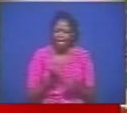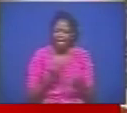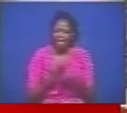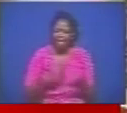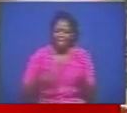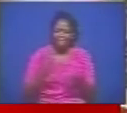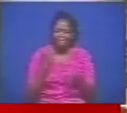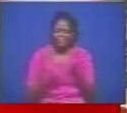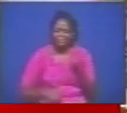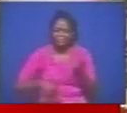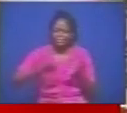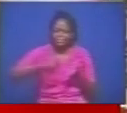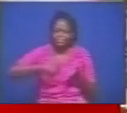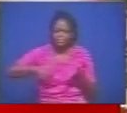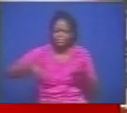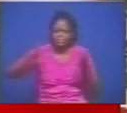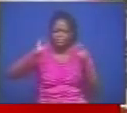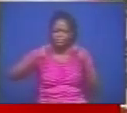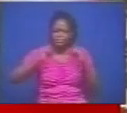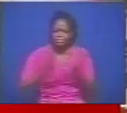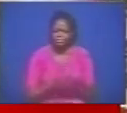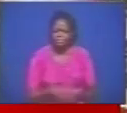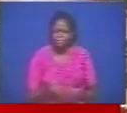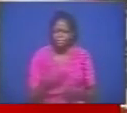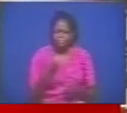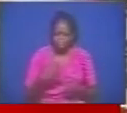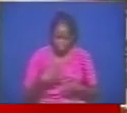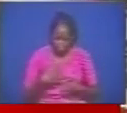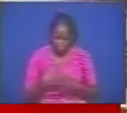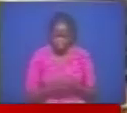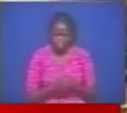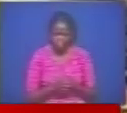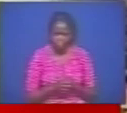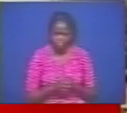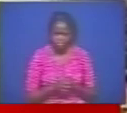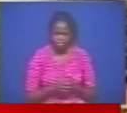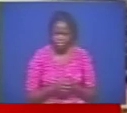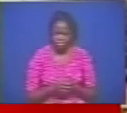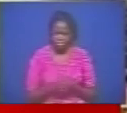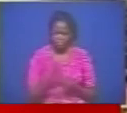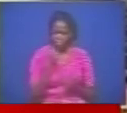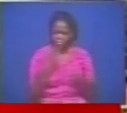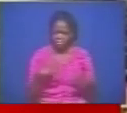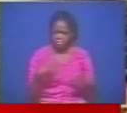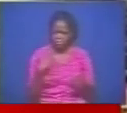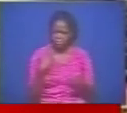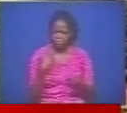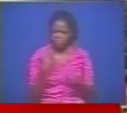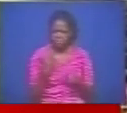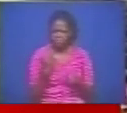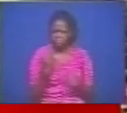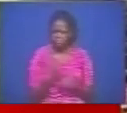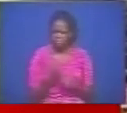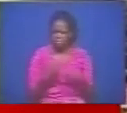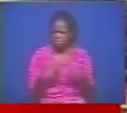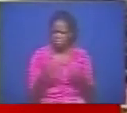and sign agreements. Your Excellency, the unemployment remains a critical